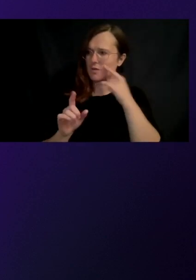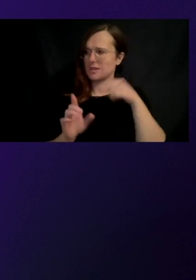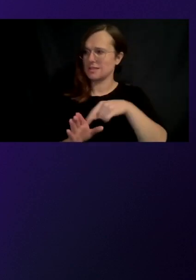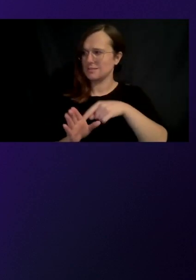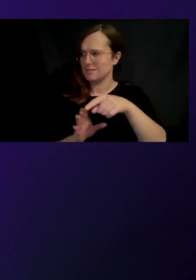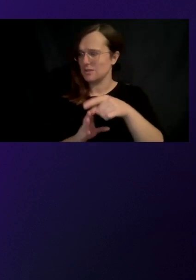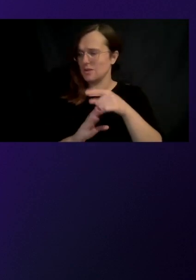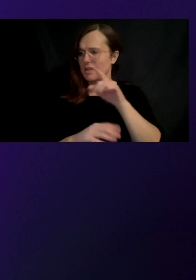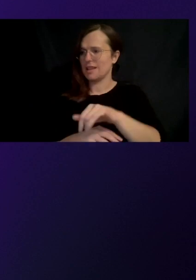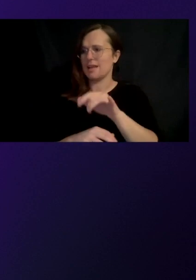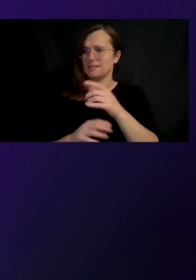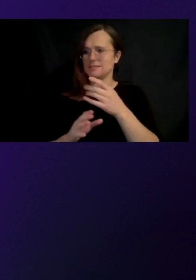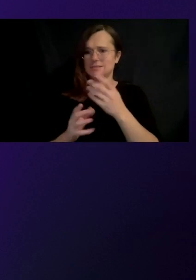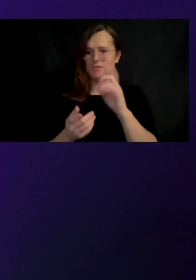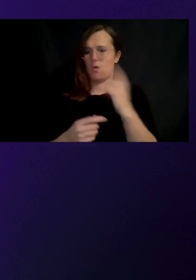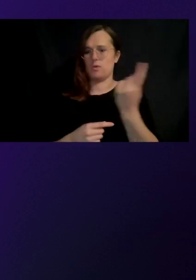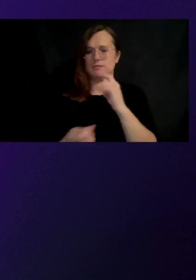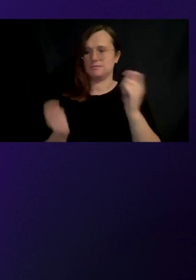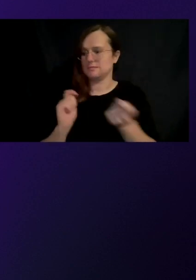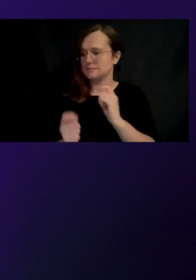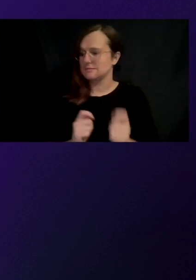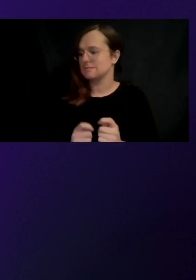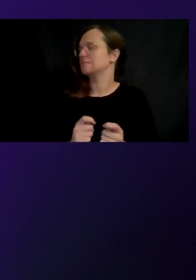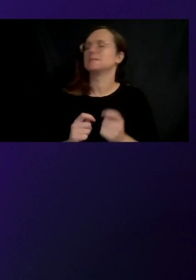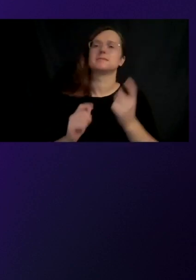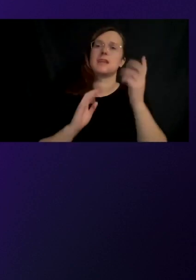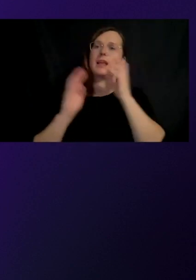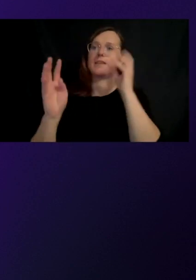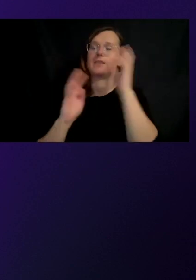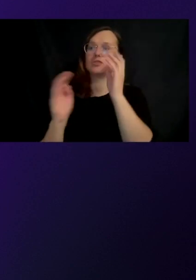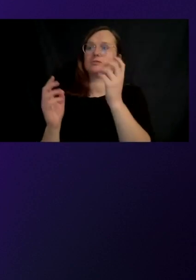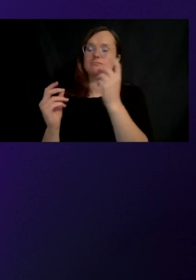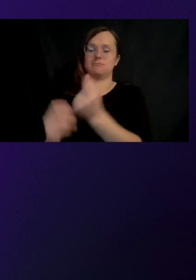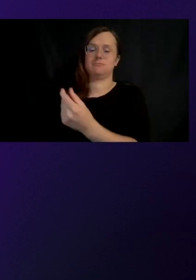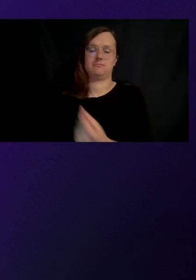know, developers are innovating so fast.